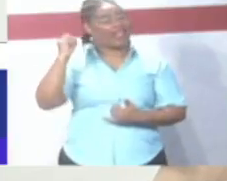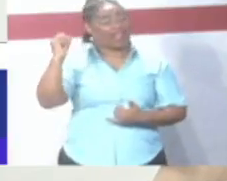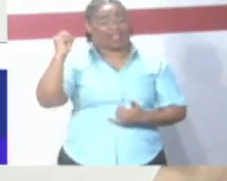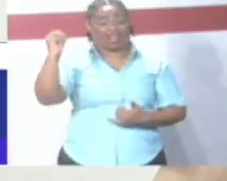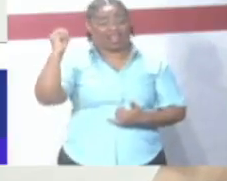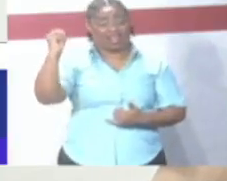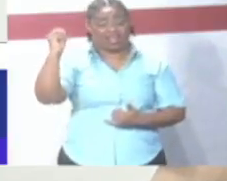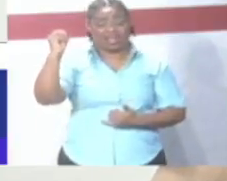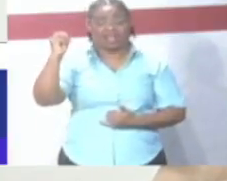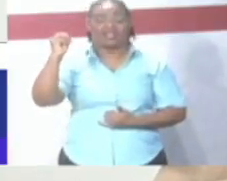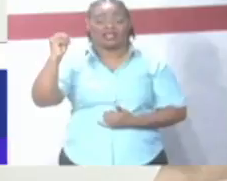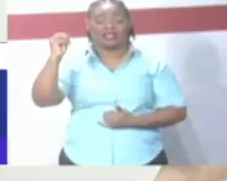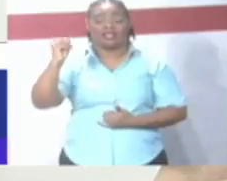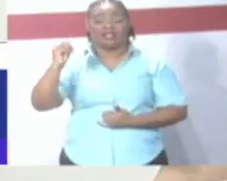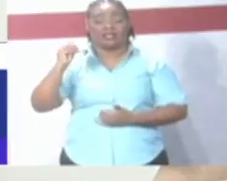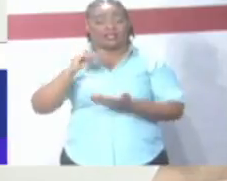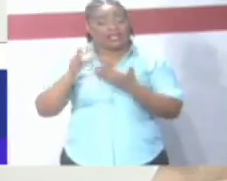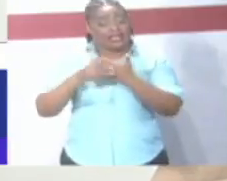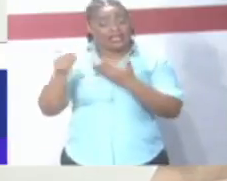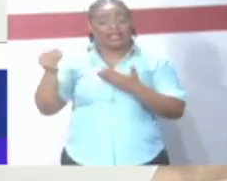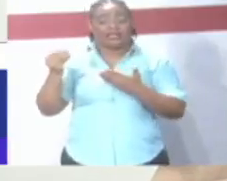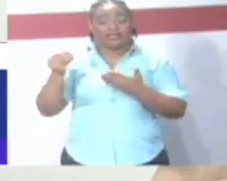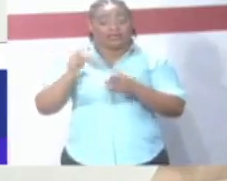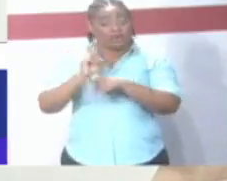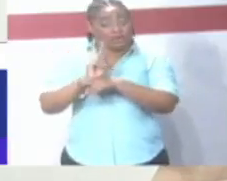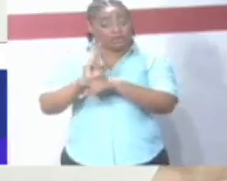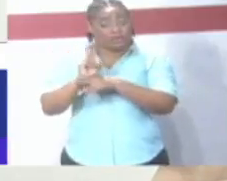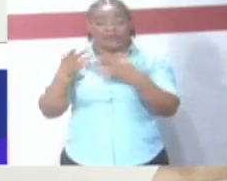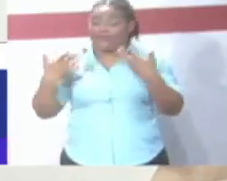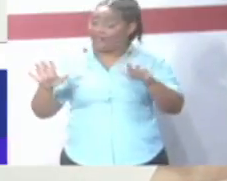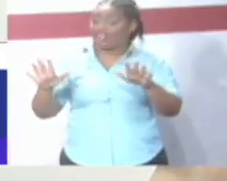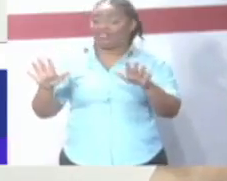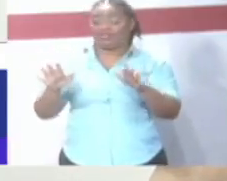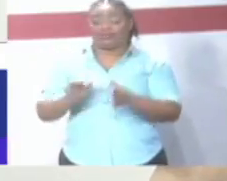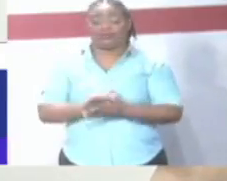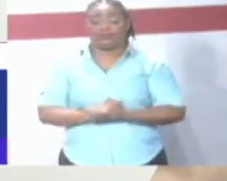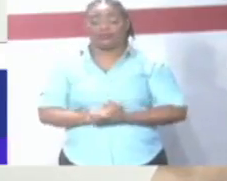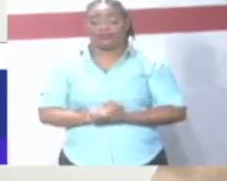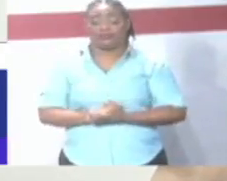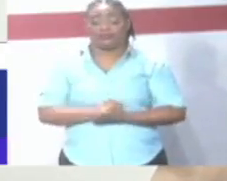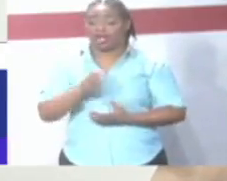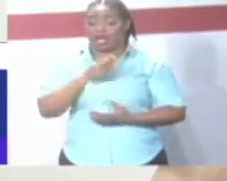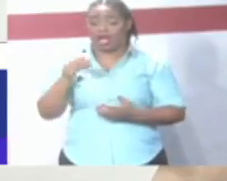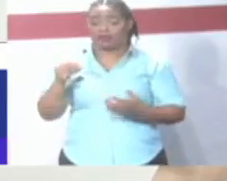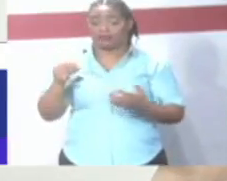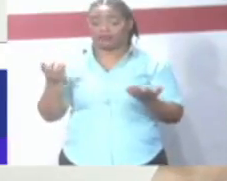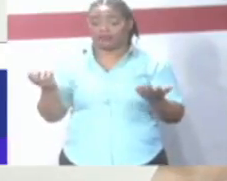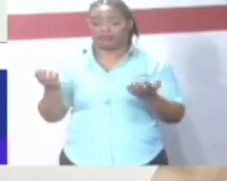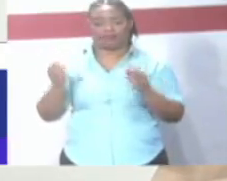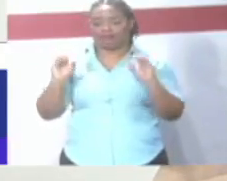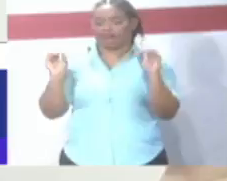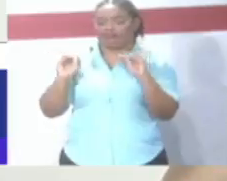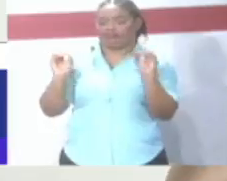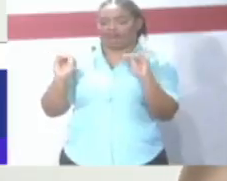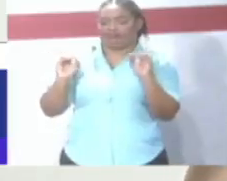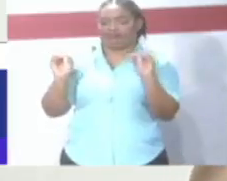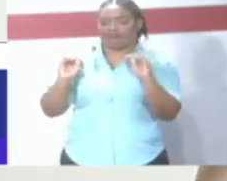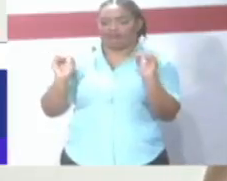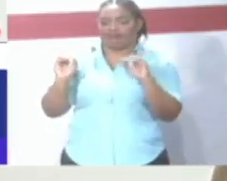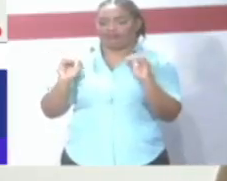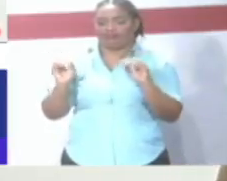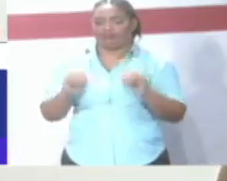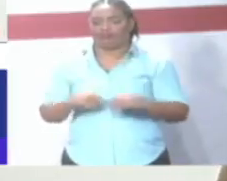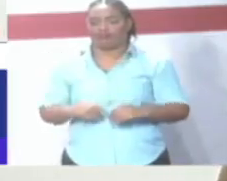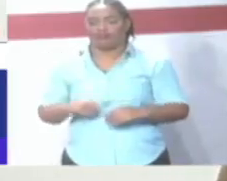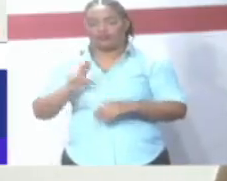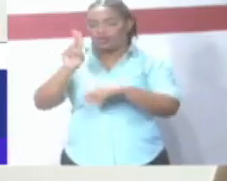$480 million. And neither side of the health system, which is the normal